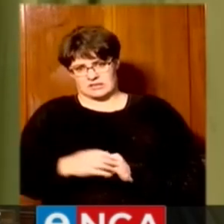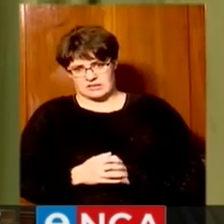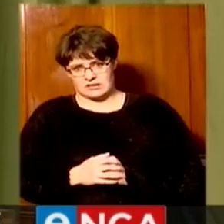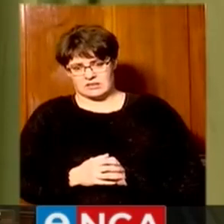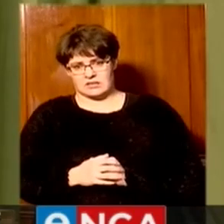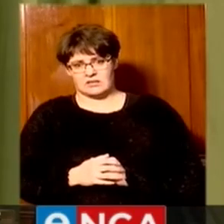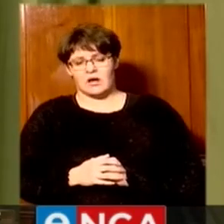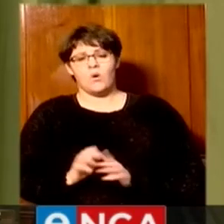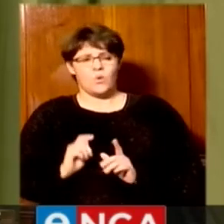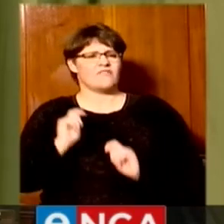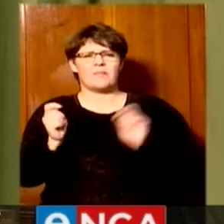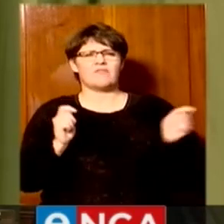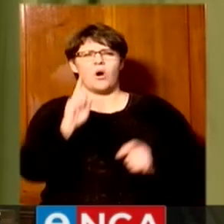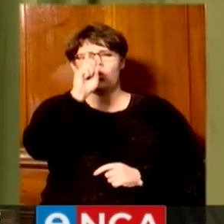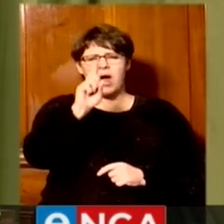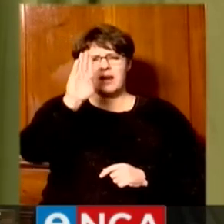far have disbursed